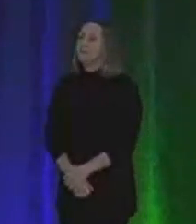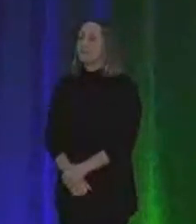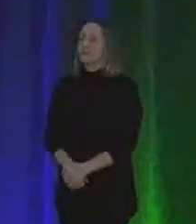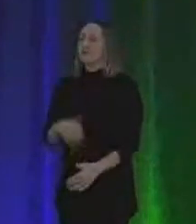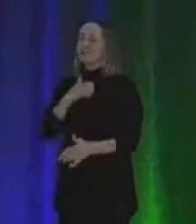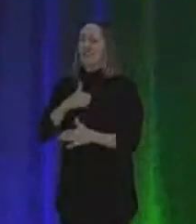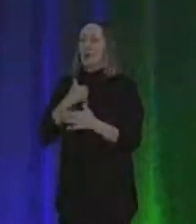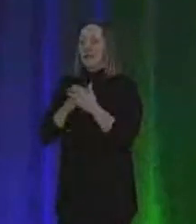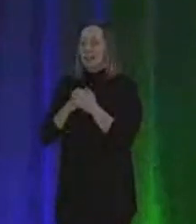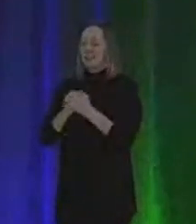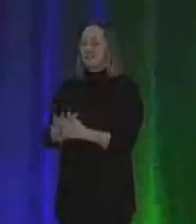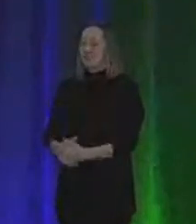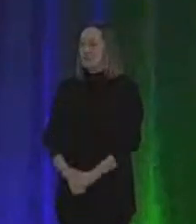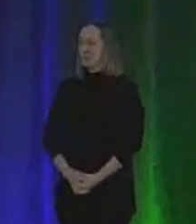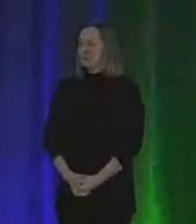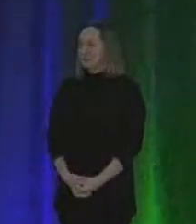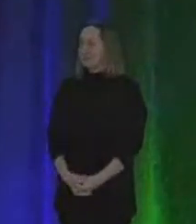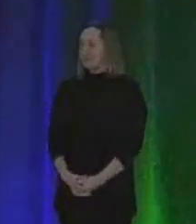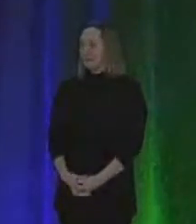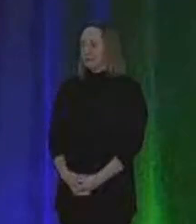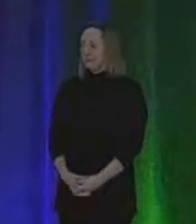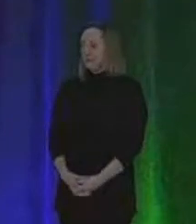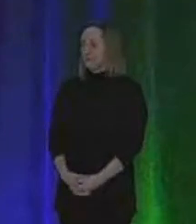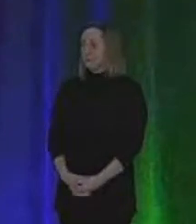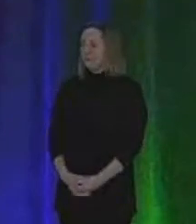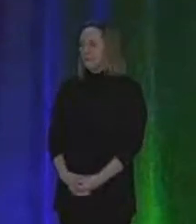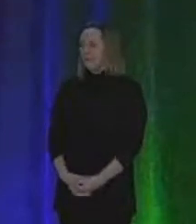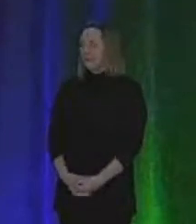Sorry, I'm just gonna